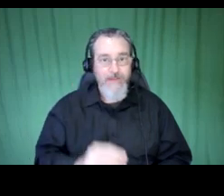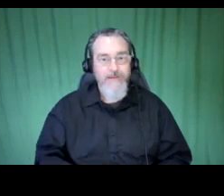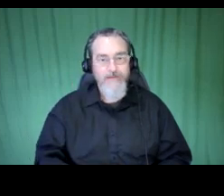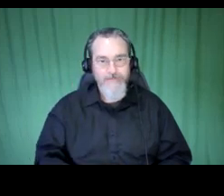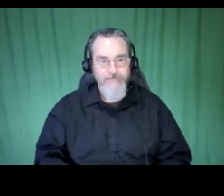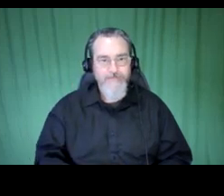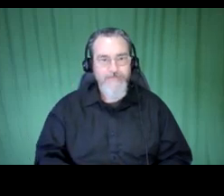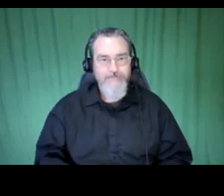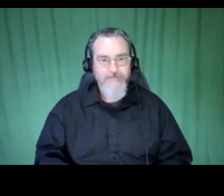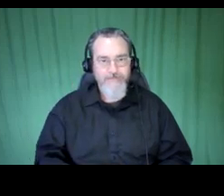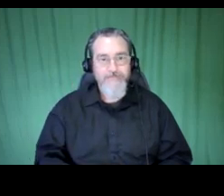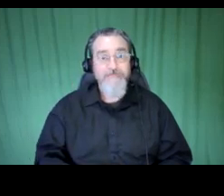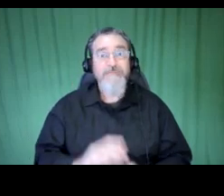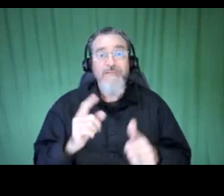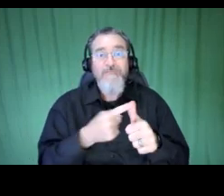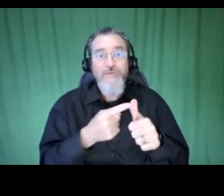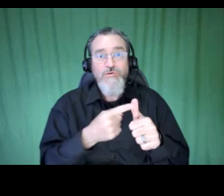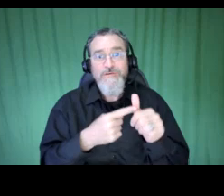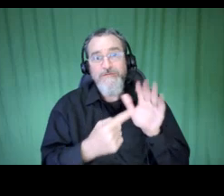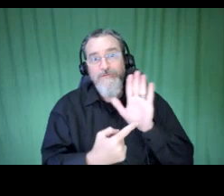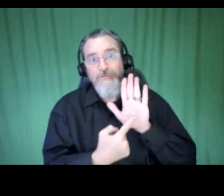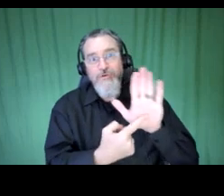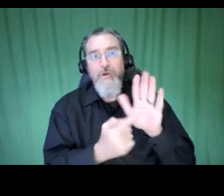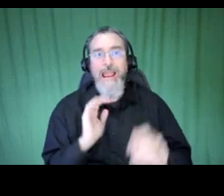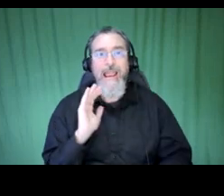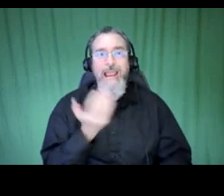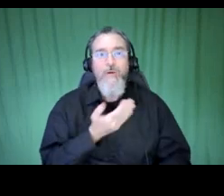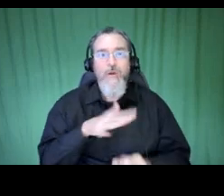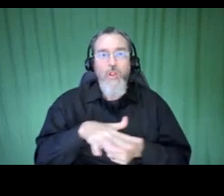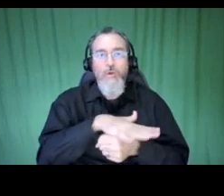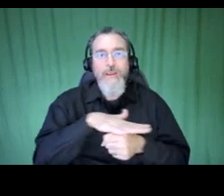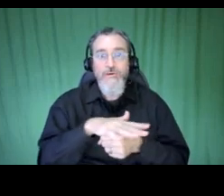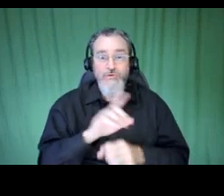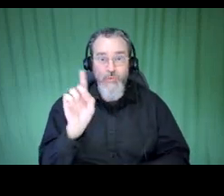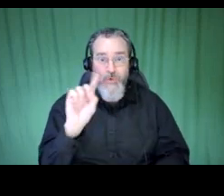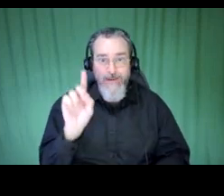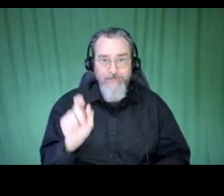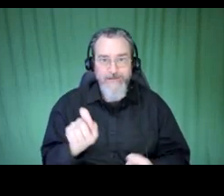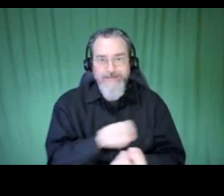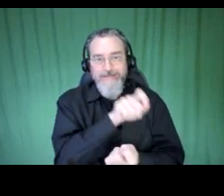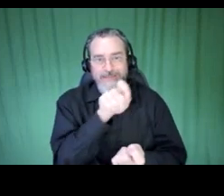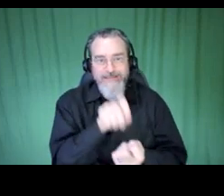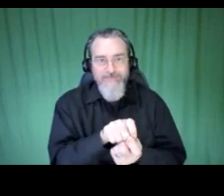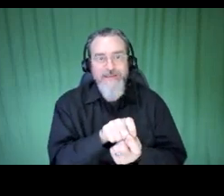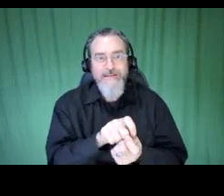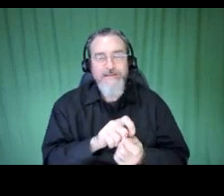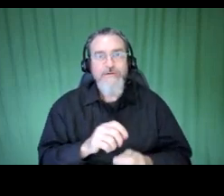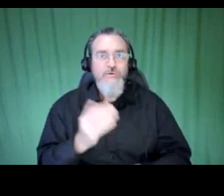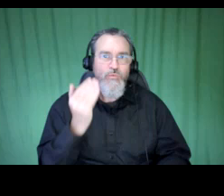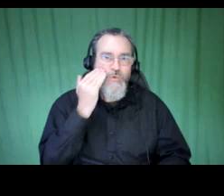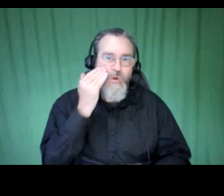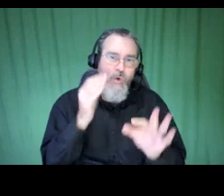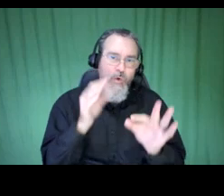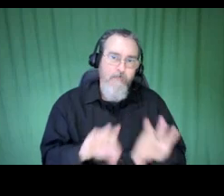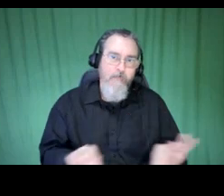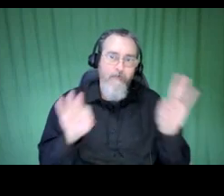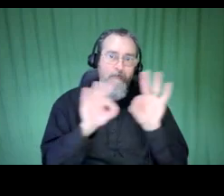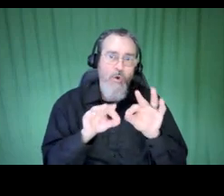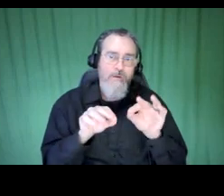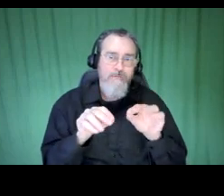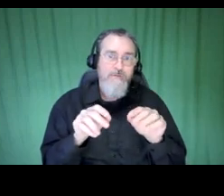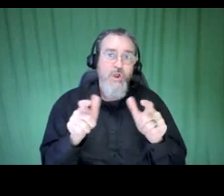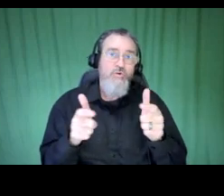I first want to highlight our service location. Specifically, we all know the importance of the Great Lakes, not only for